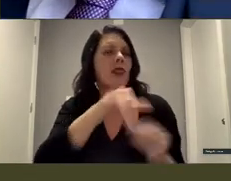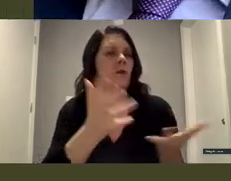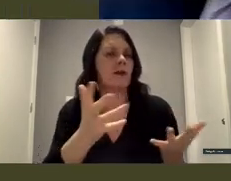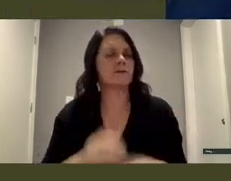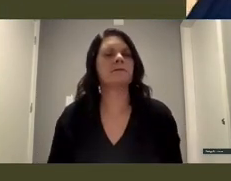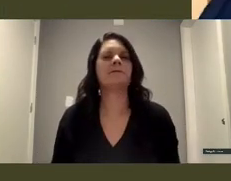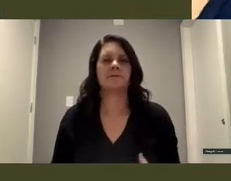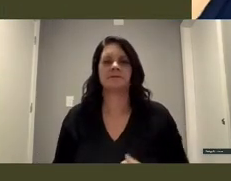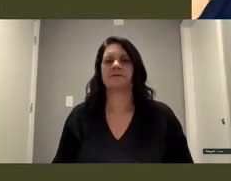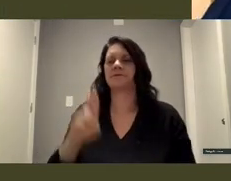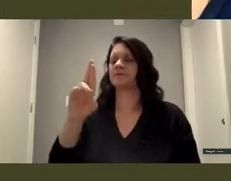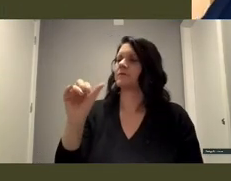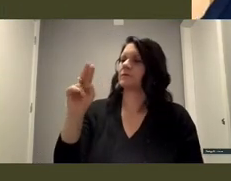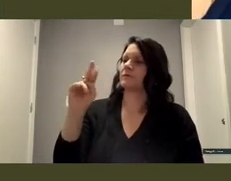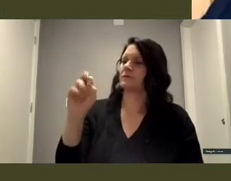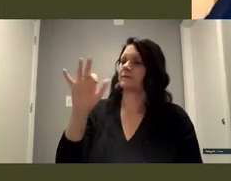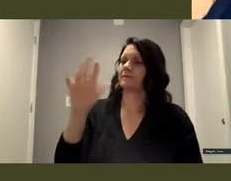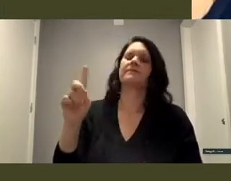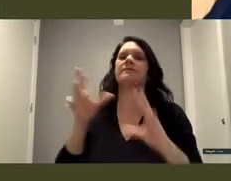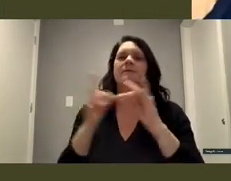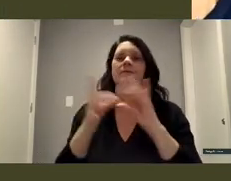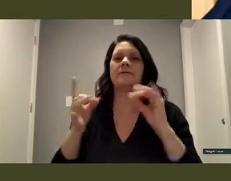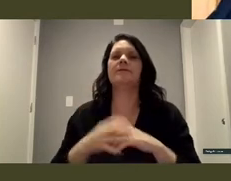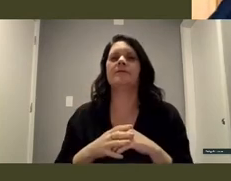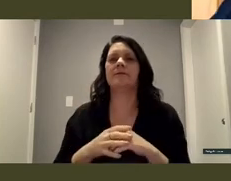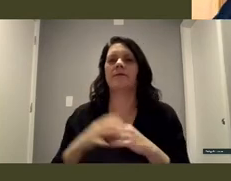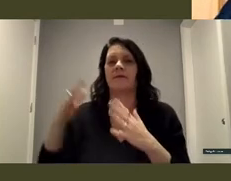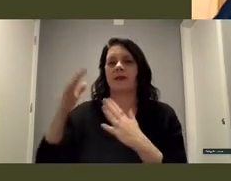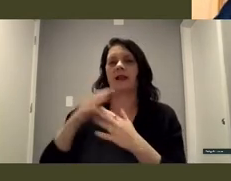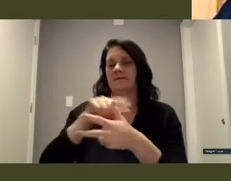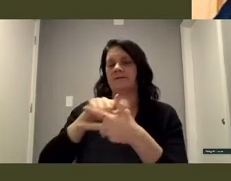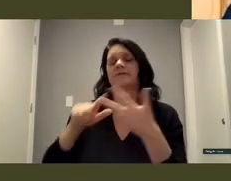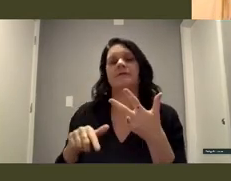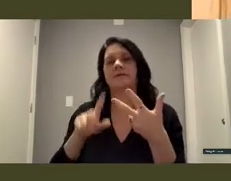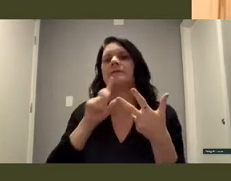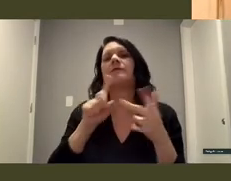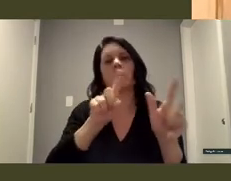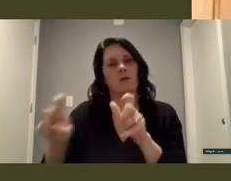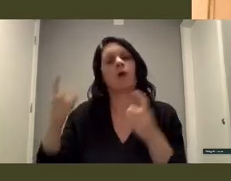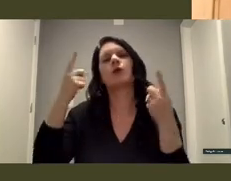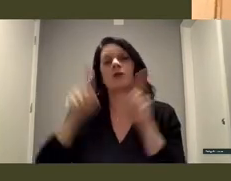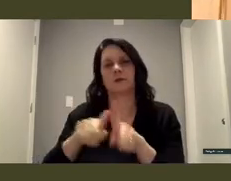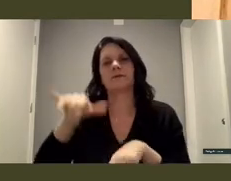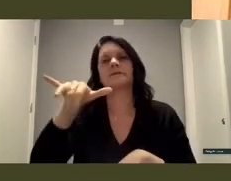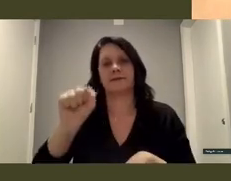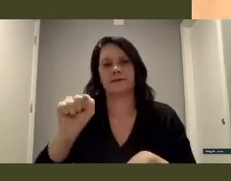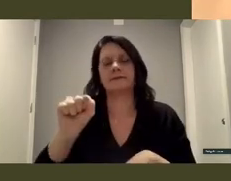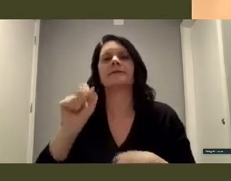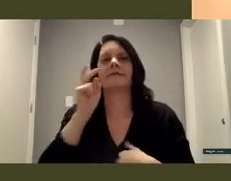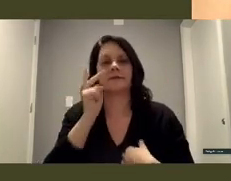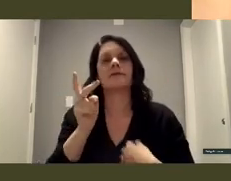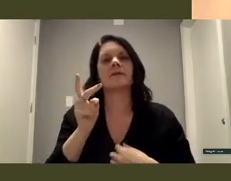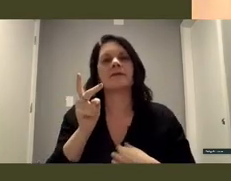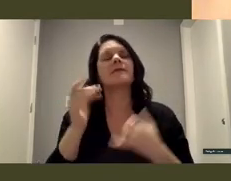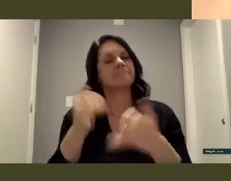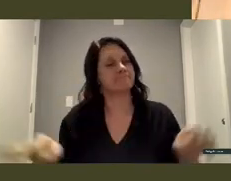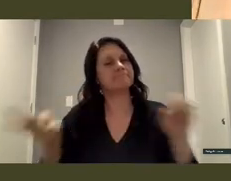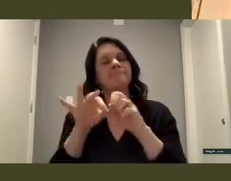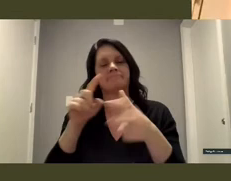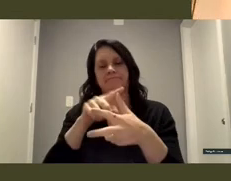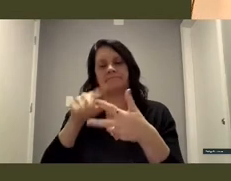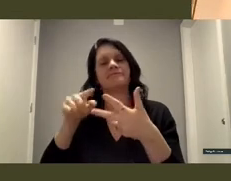Well, I think, I mean, certainly the top three that you've raised in the polls are, that you see coming through in the polls, are very important. And I think they're all